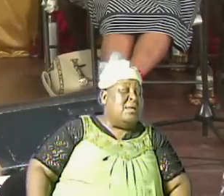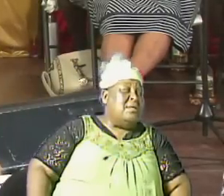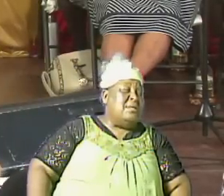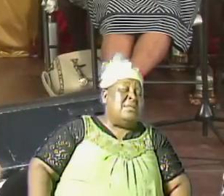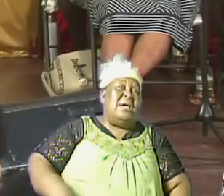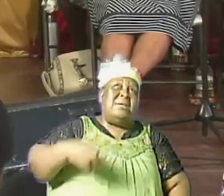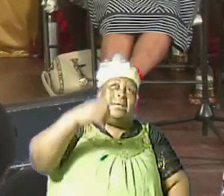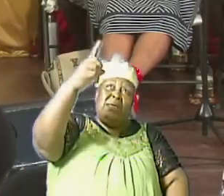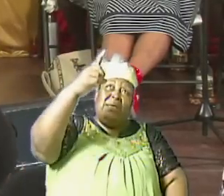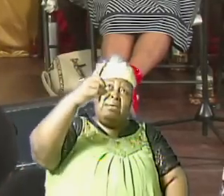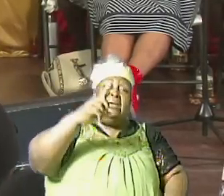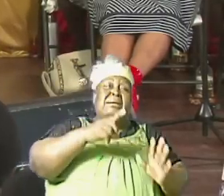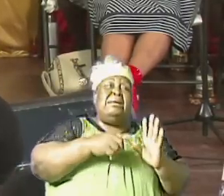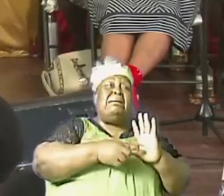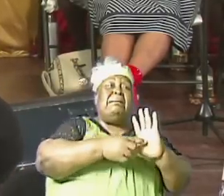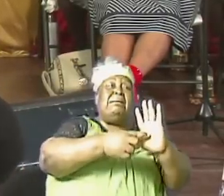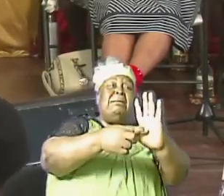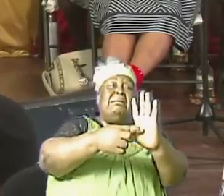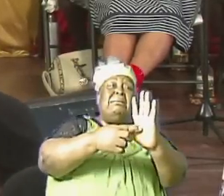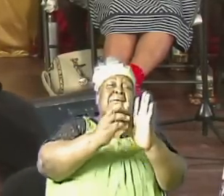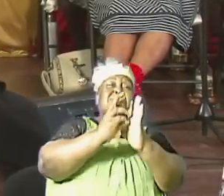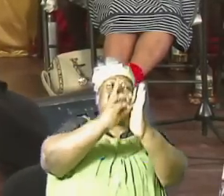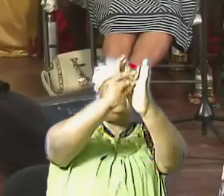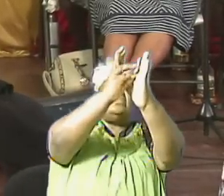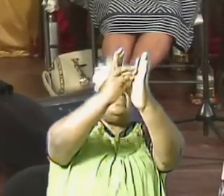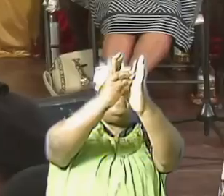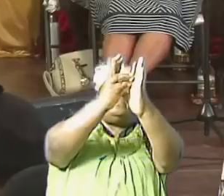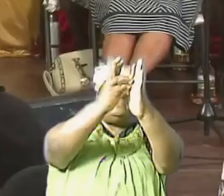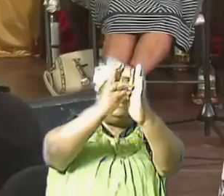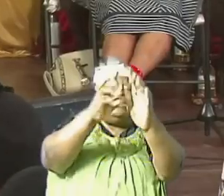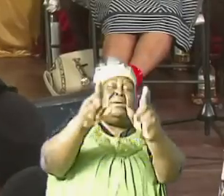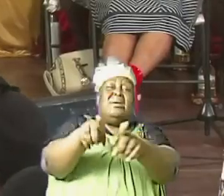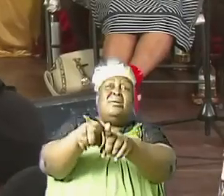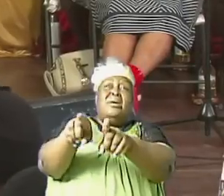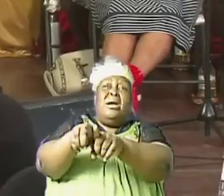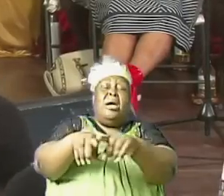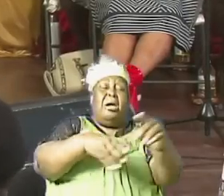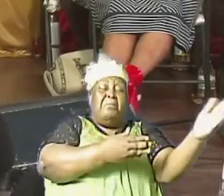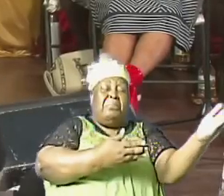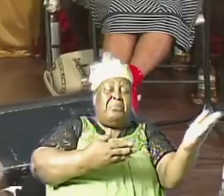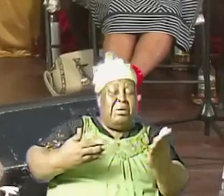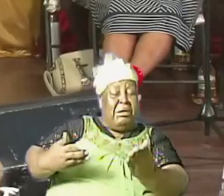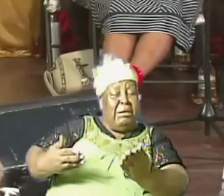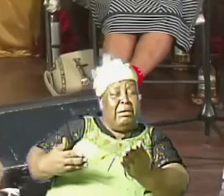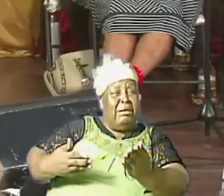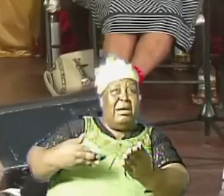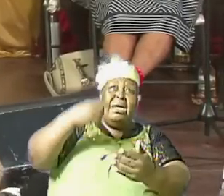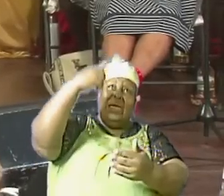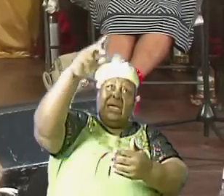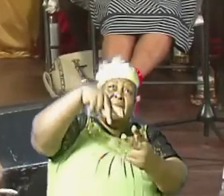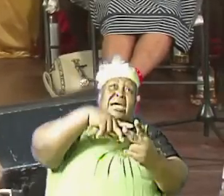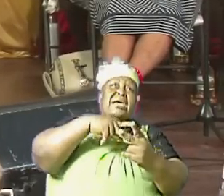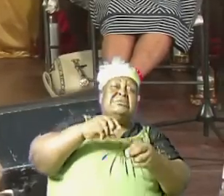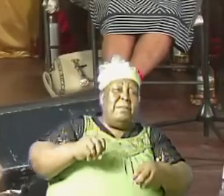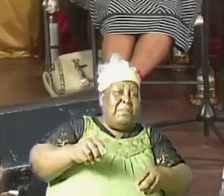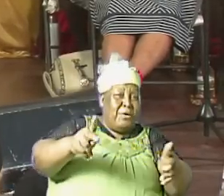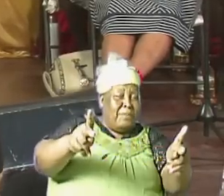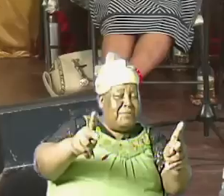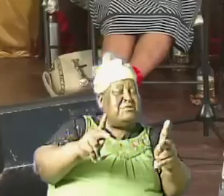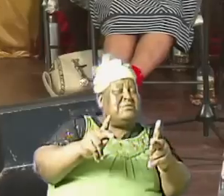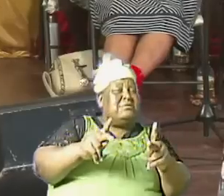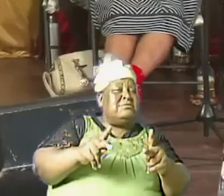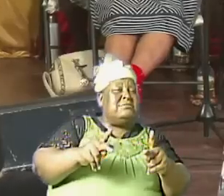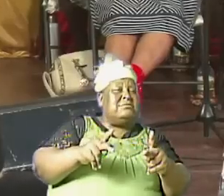that he declared his will and also bring about his